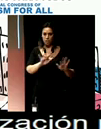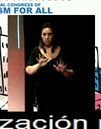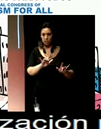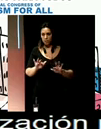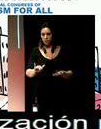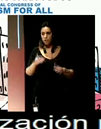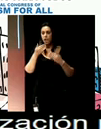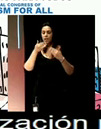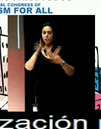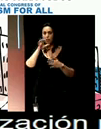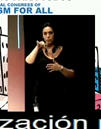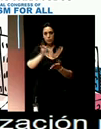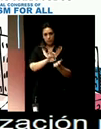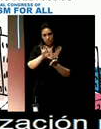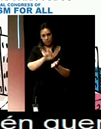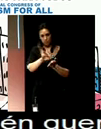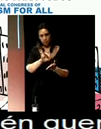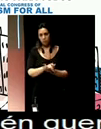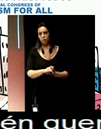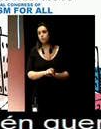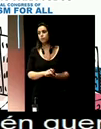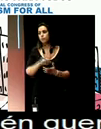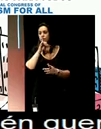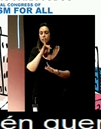professionals, and